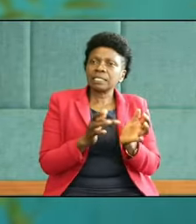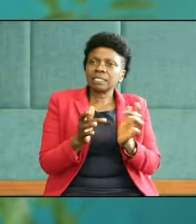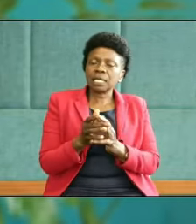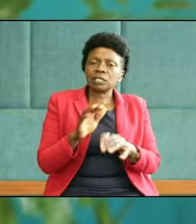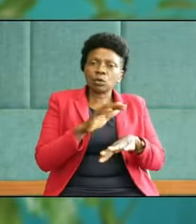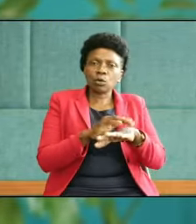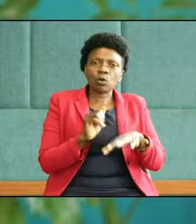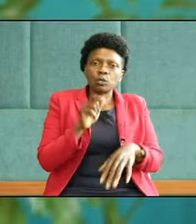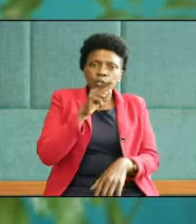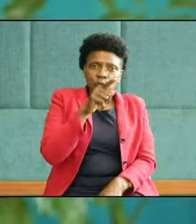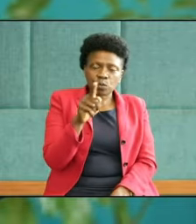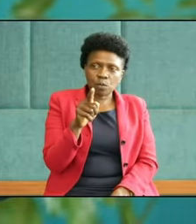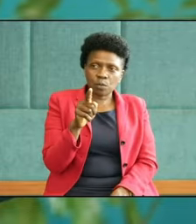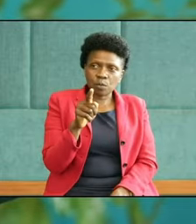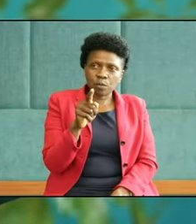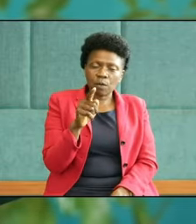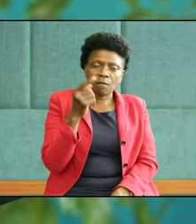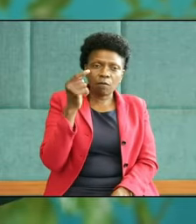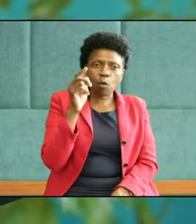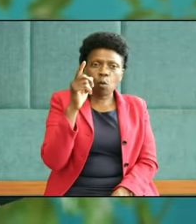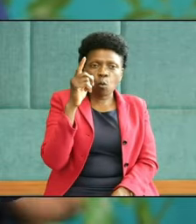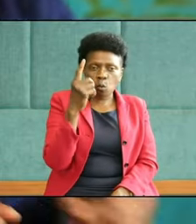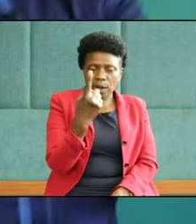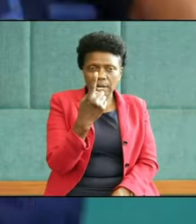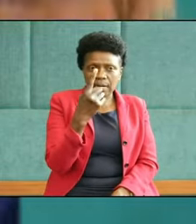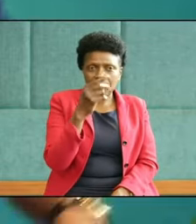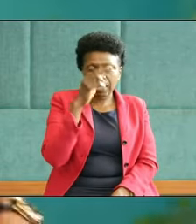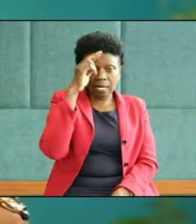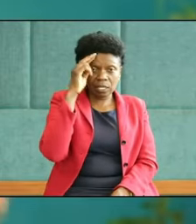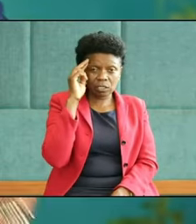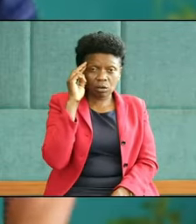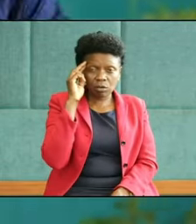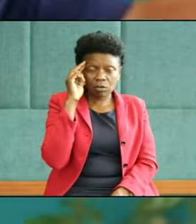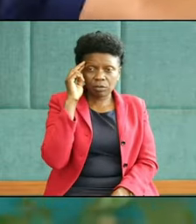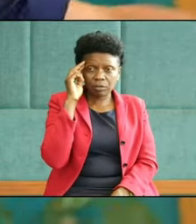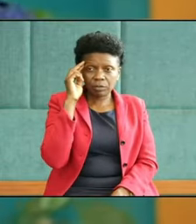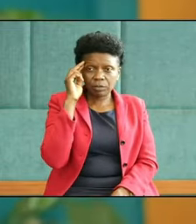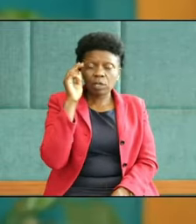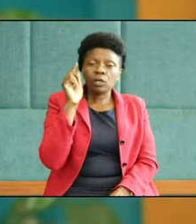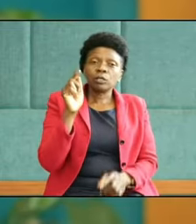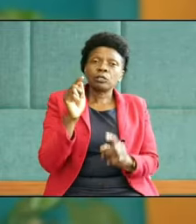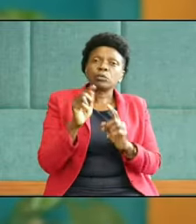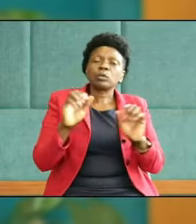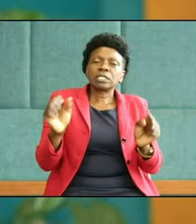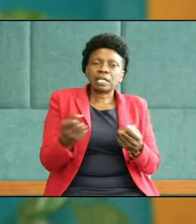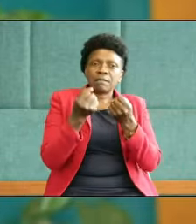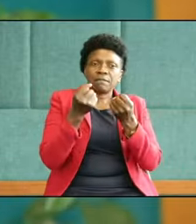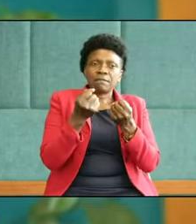Jesus called you only for one reason, so that you too will save somebody.